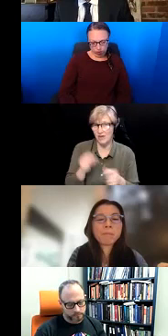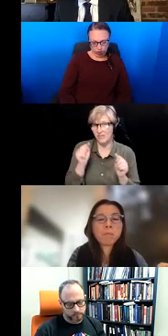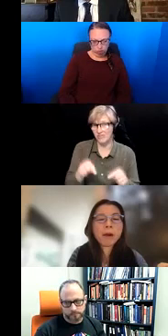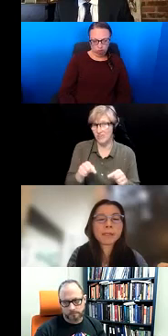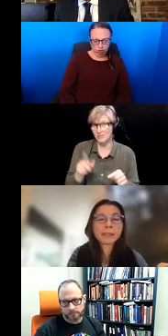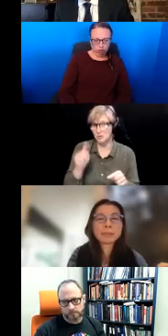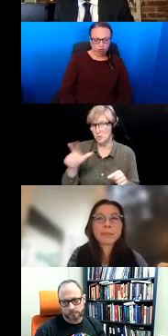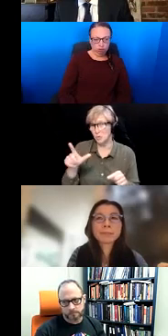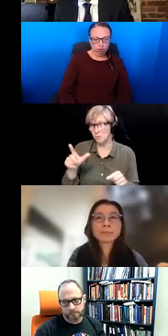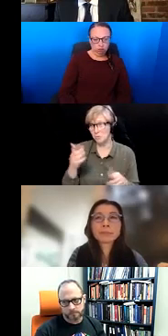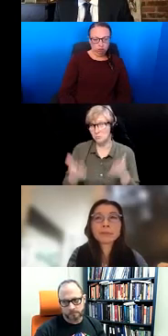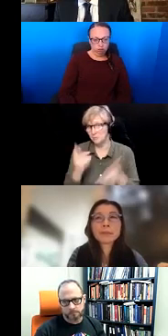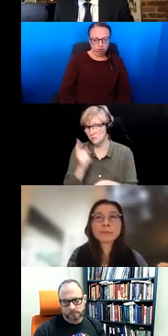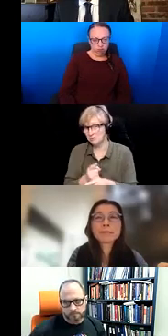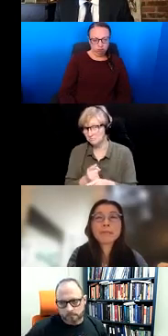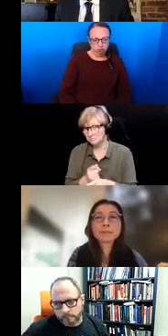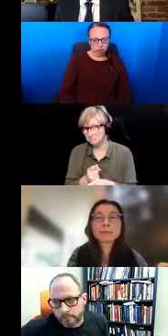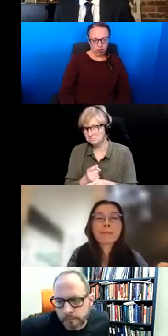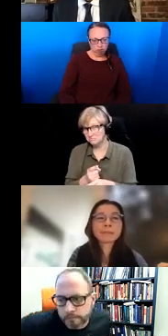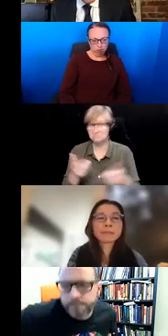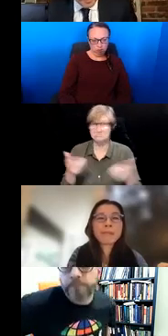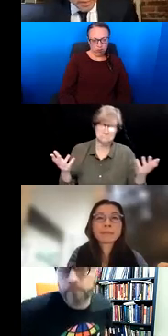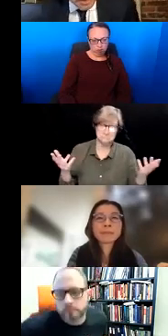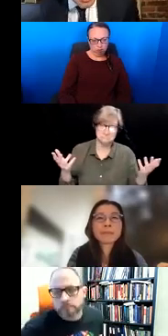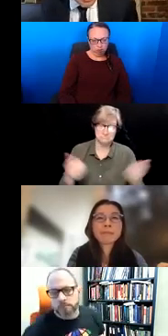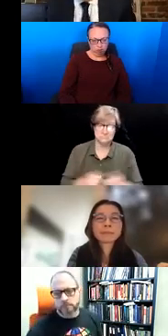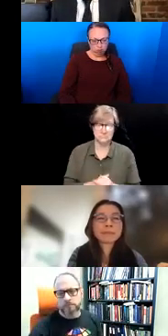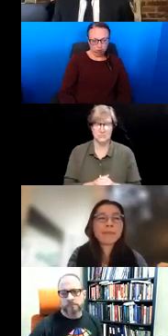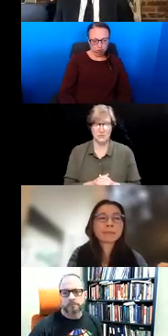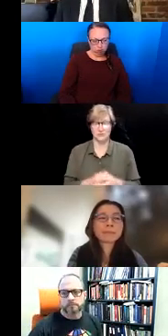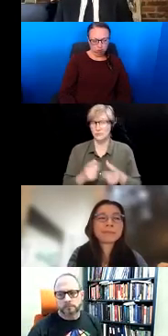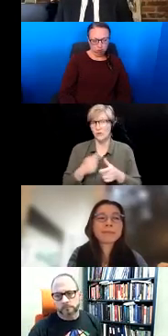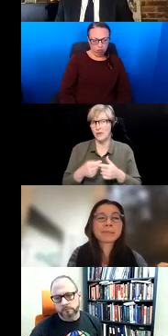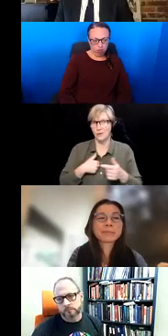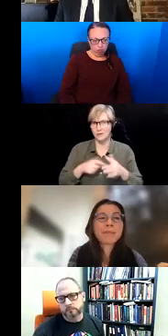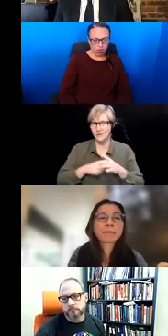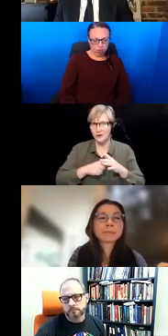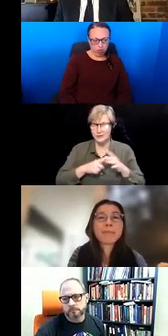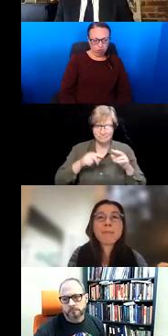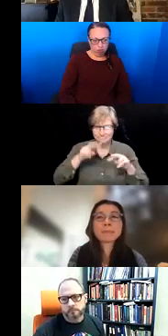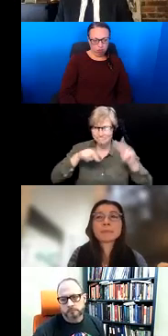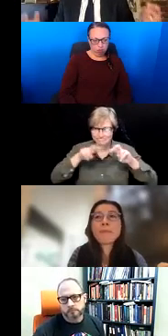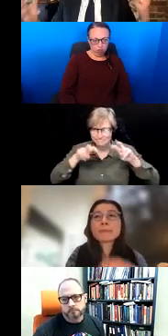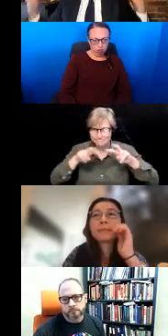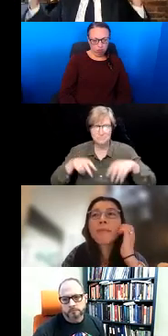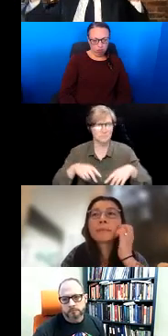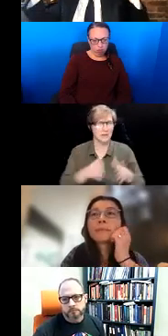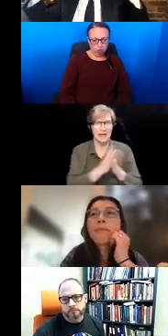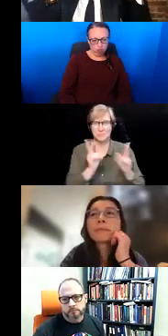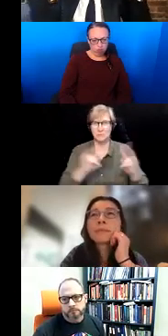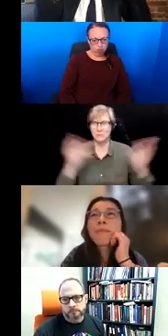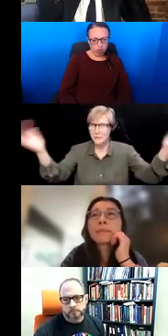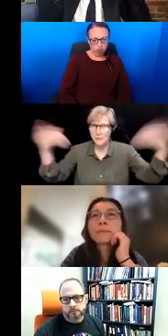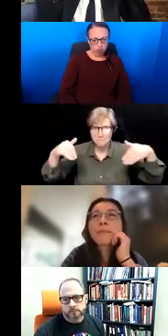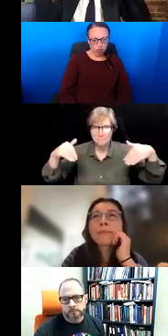be the right tool for the job. And so, and we started out. We brought individuals in. We